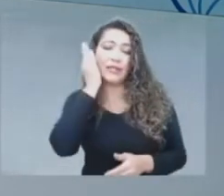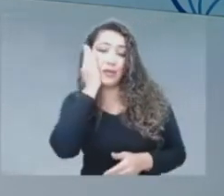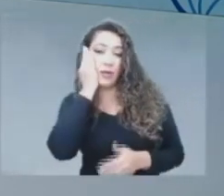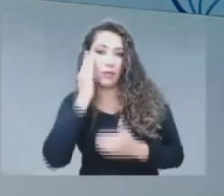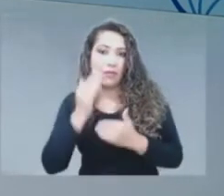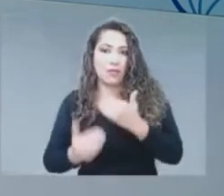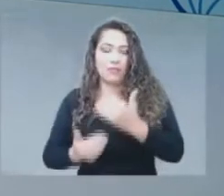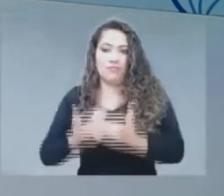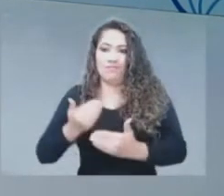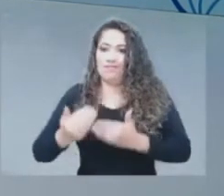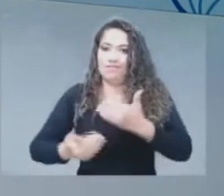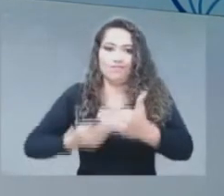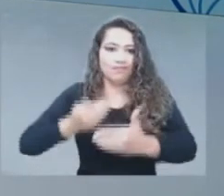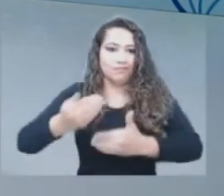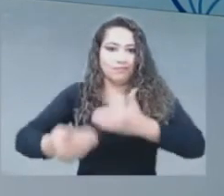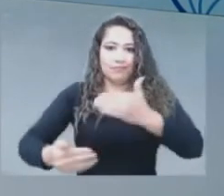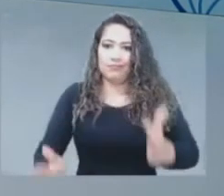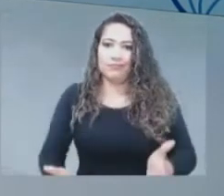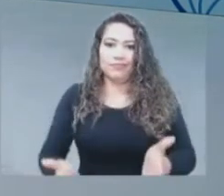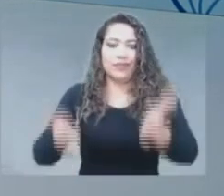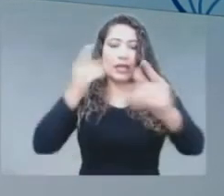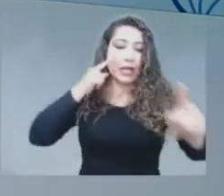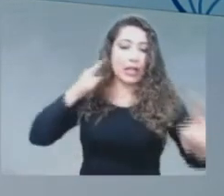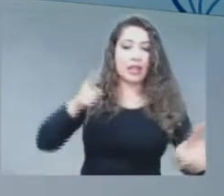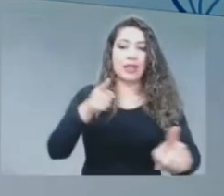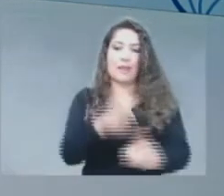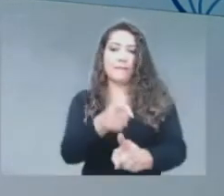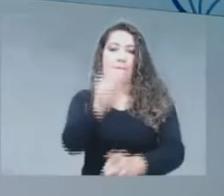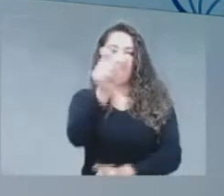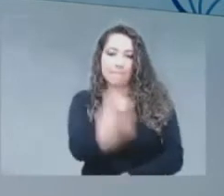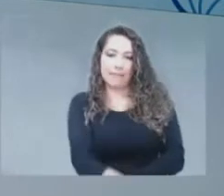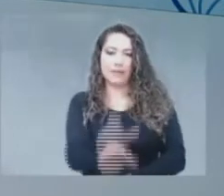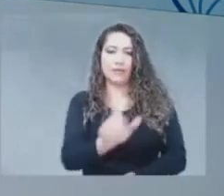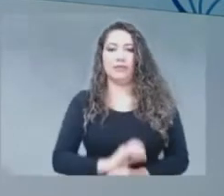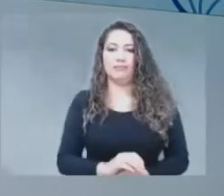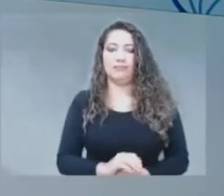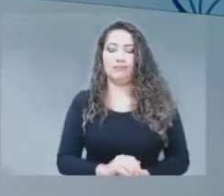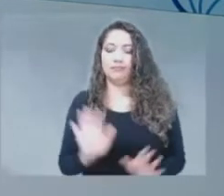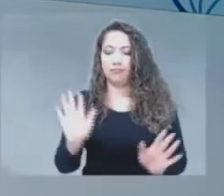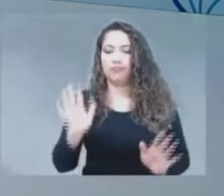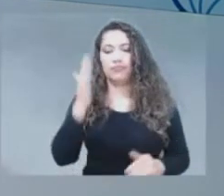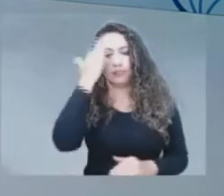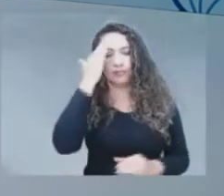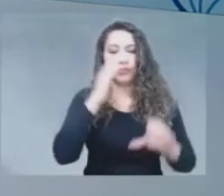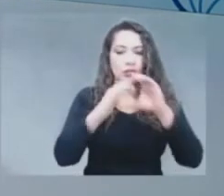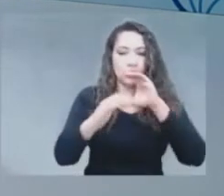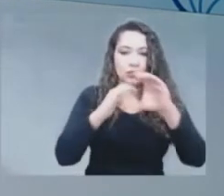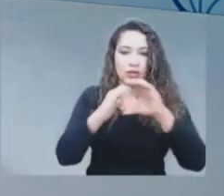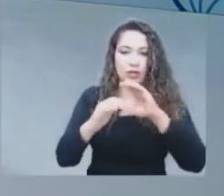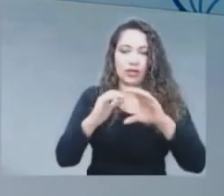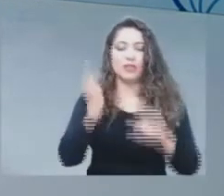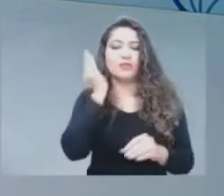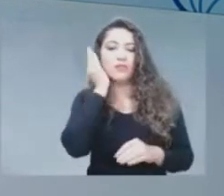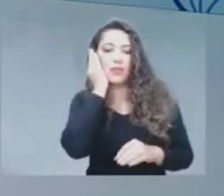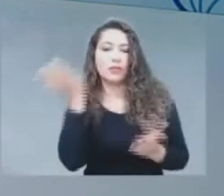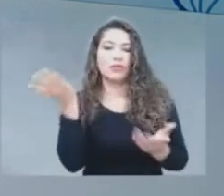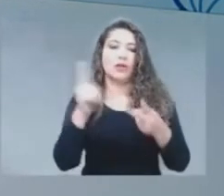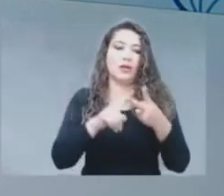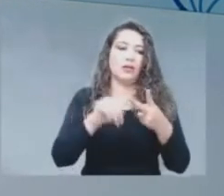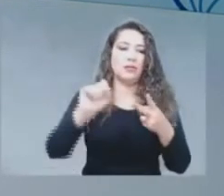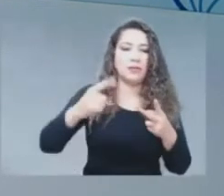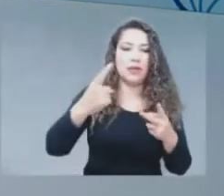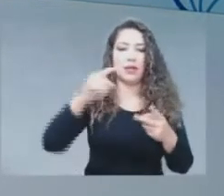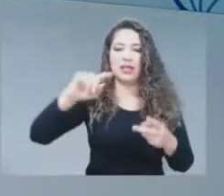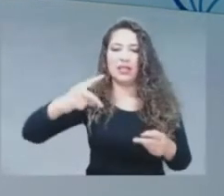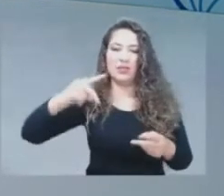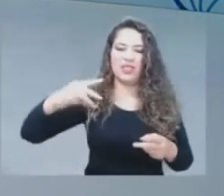have progressed a lot, and they're focused mainly on people. Give you an example, the mobile communications, we were speaking of